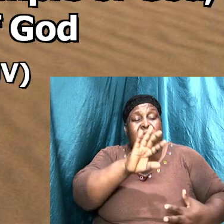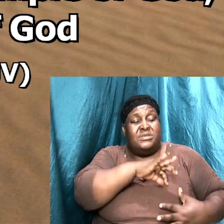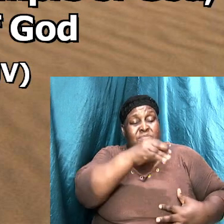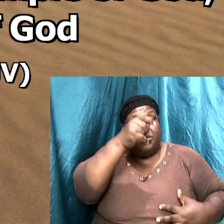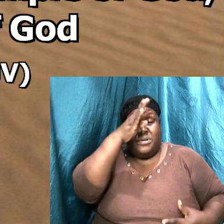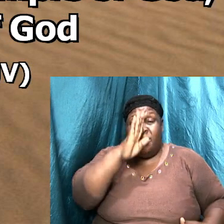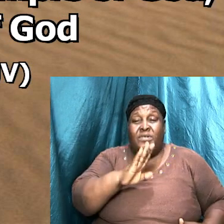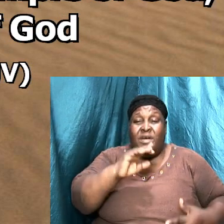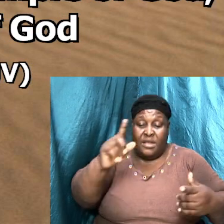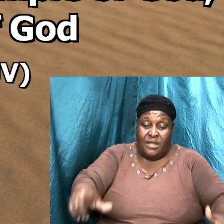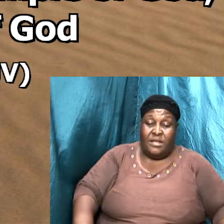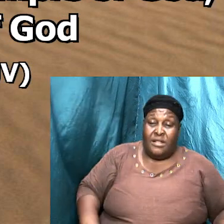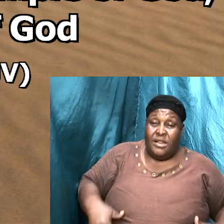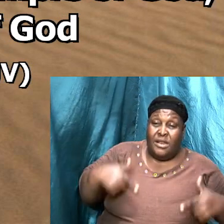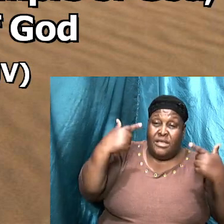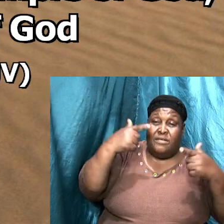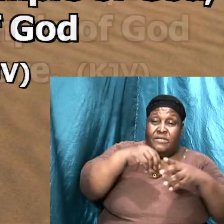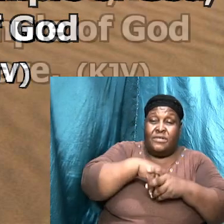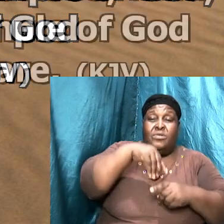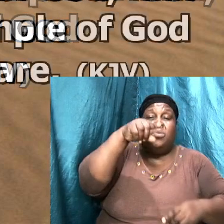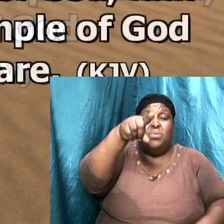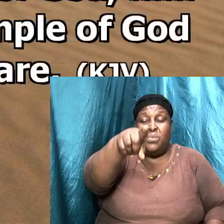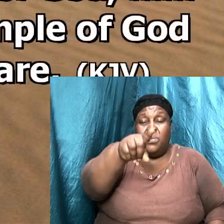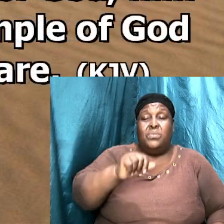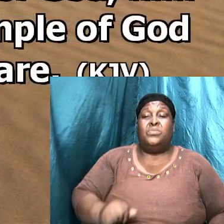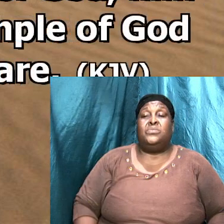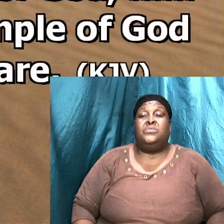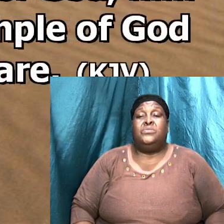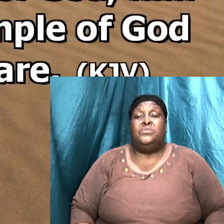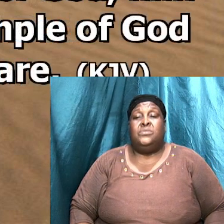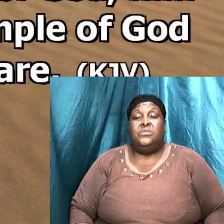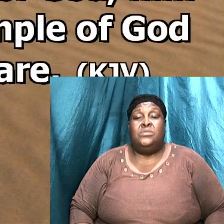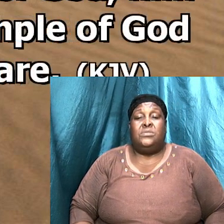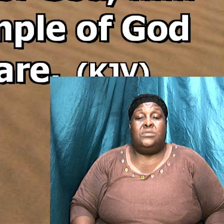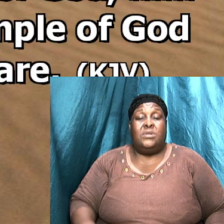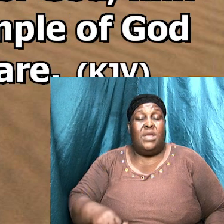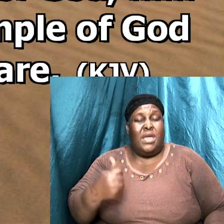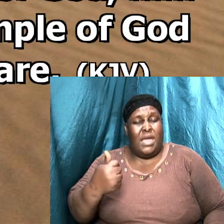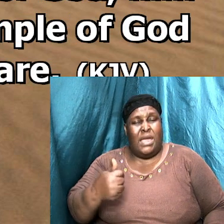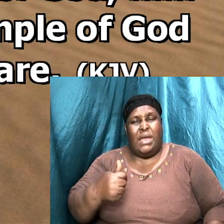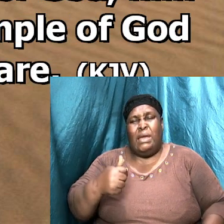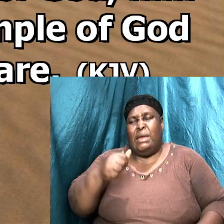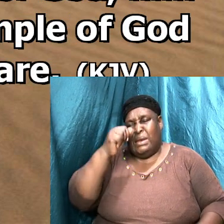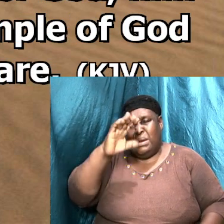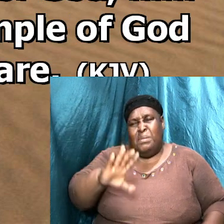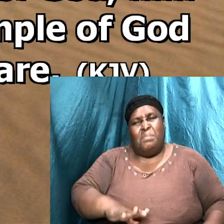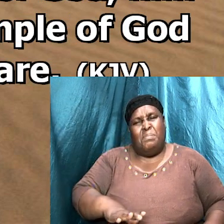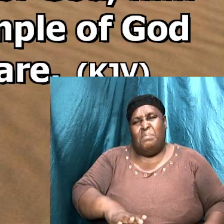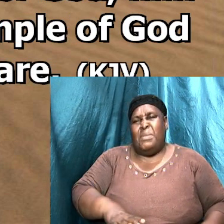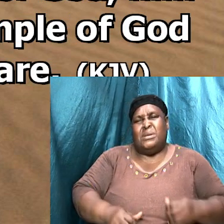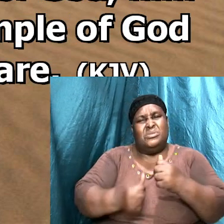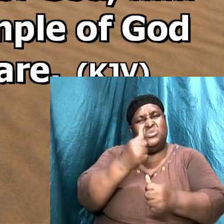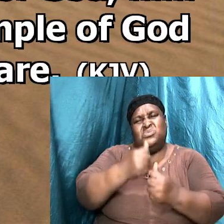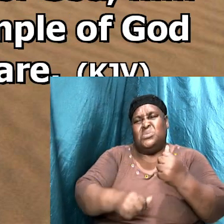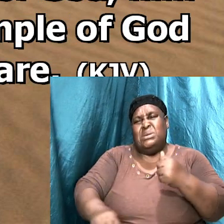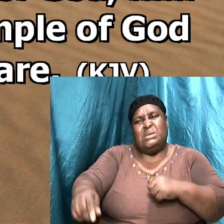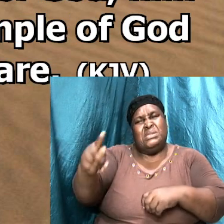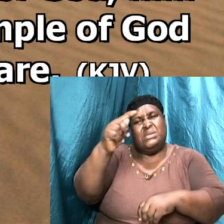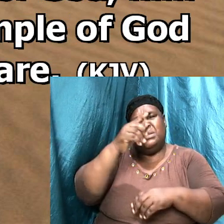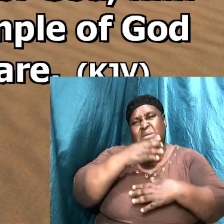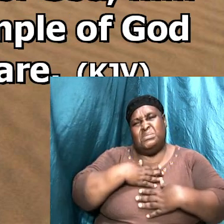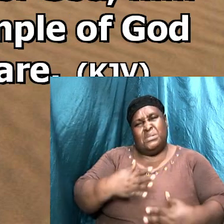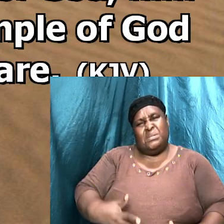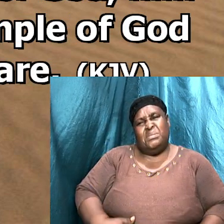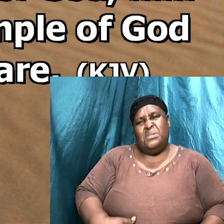of God dwelleth in you? If any man defile the temple of God, him shall God